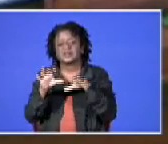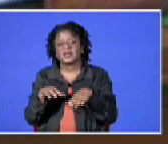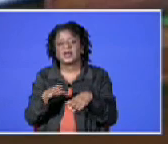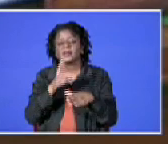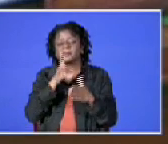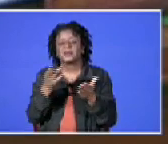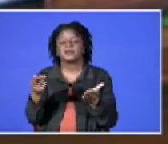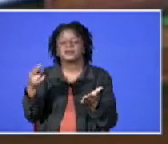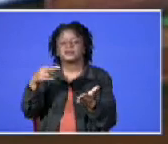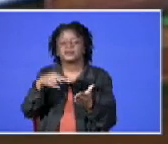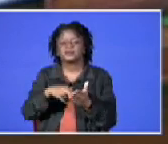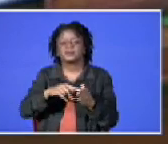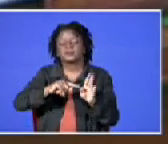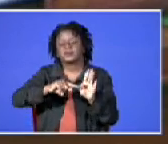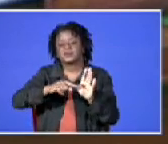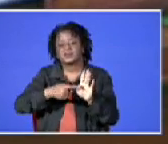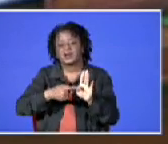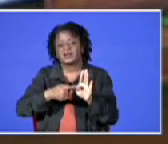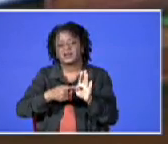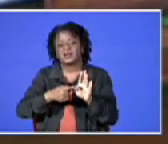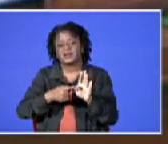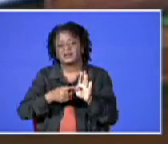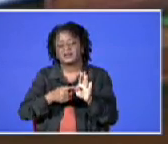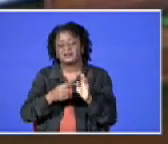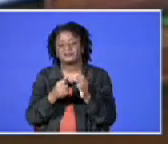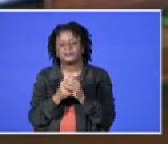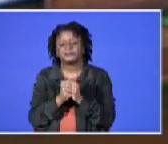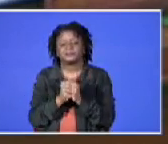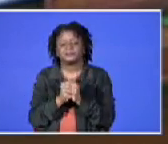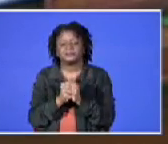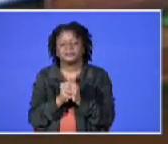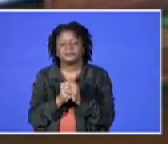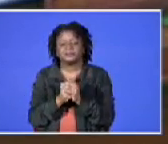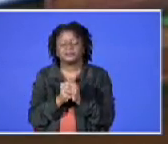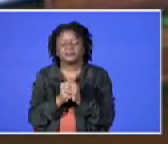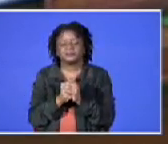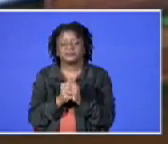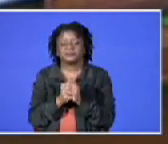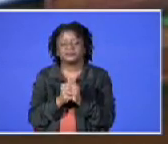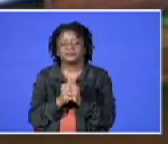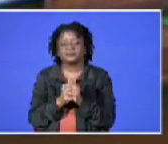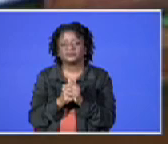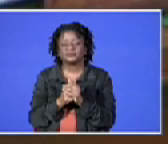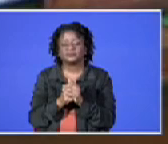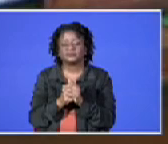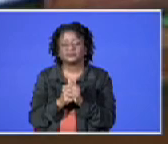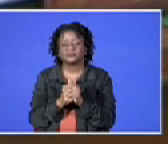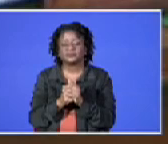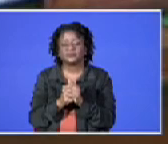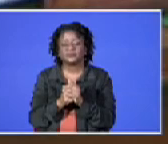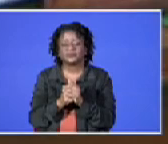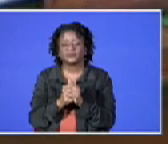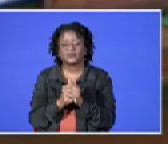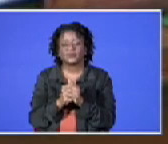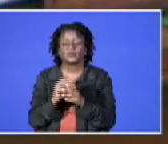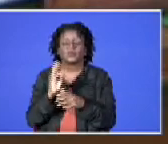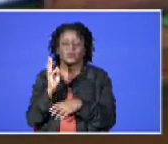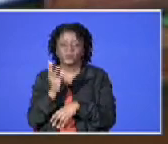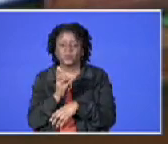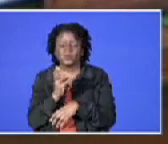and take off like turbo engines. We will also, as necessary, Mr.